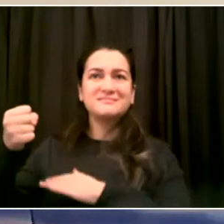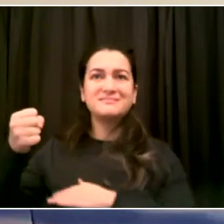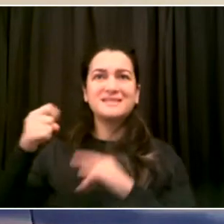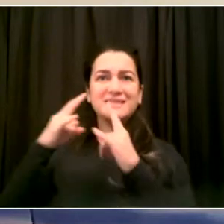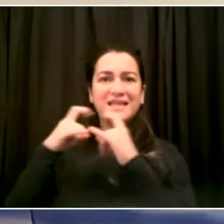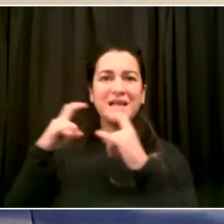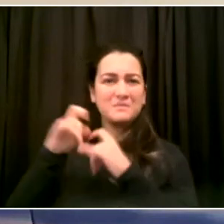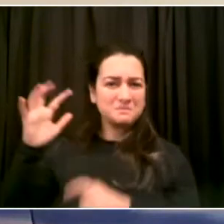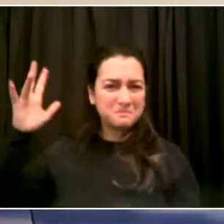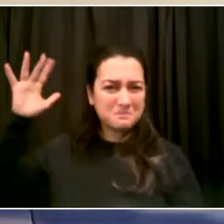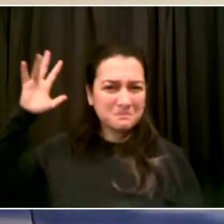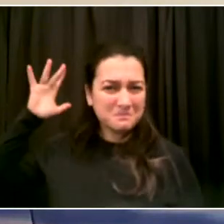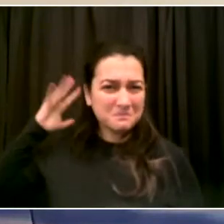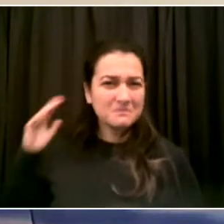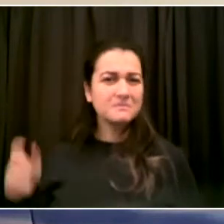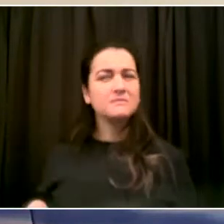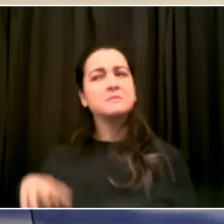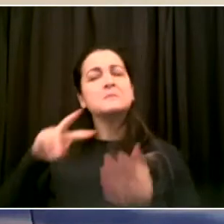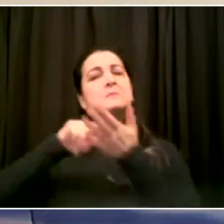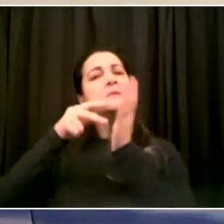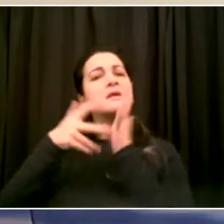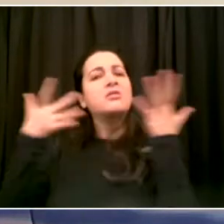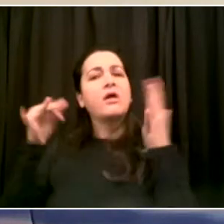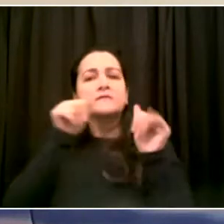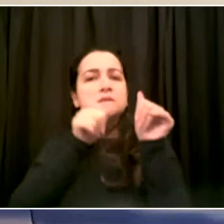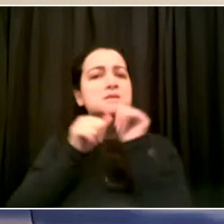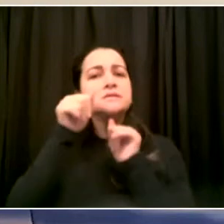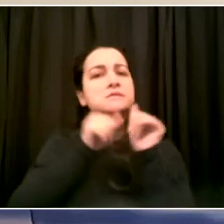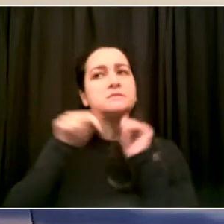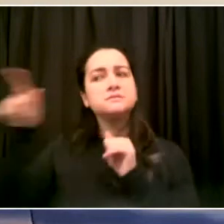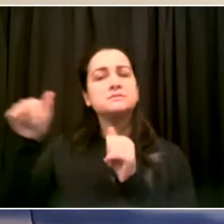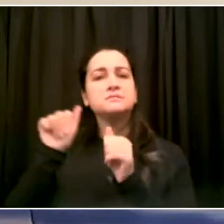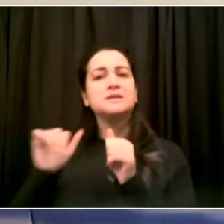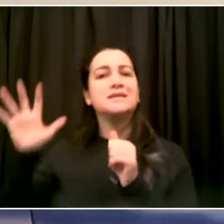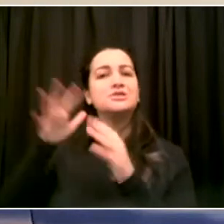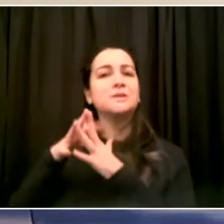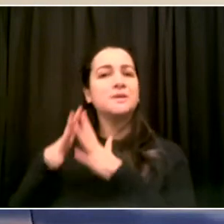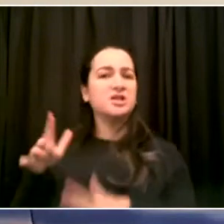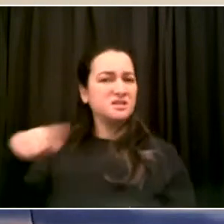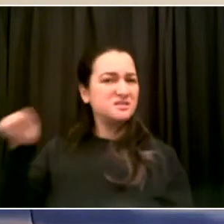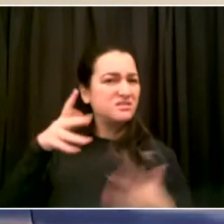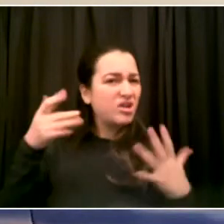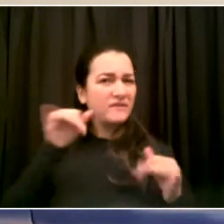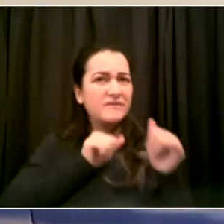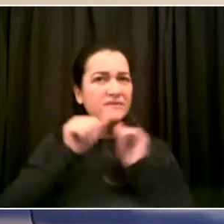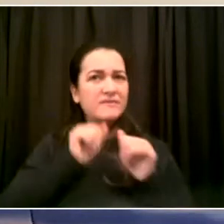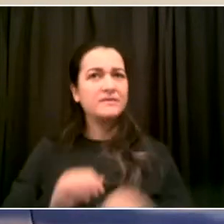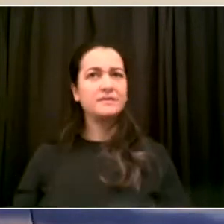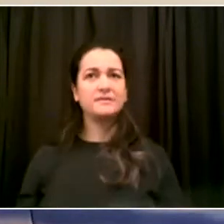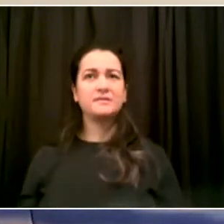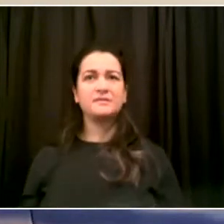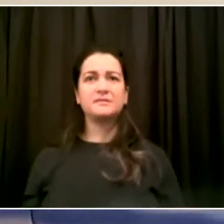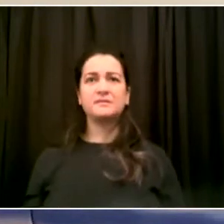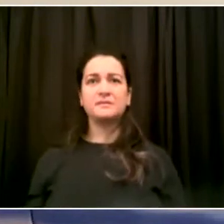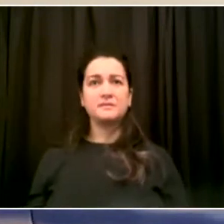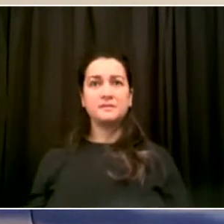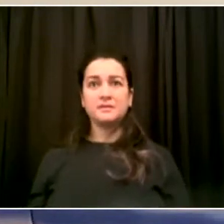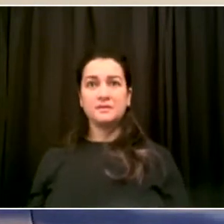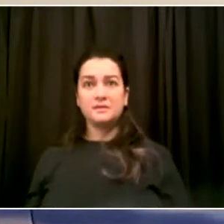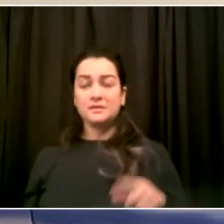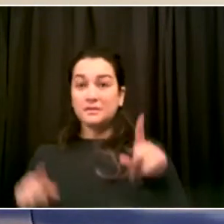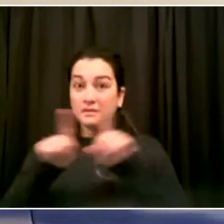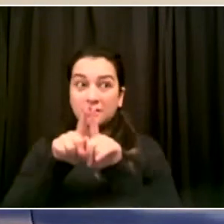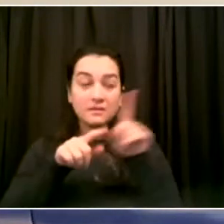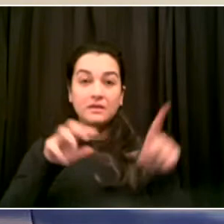ban. So we have to continue to encourage everyone to do their part to put an end to these acts of hate, call